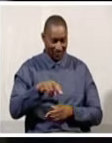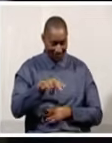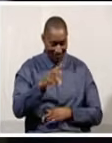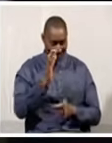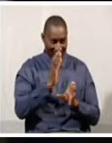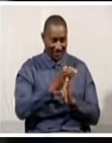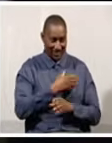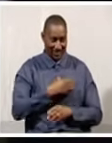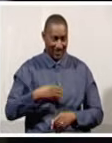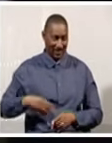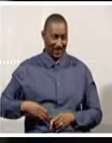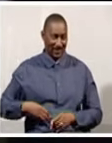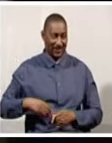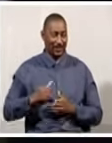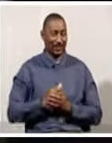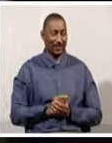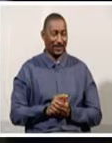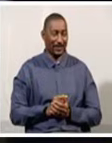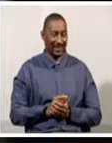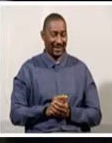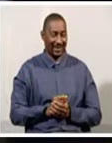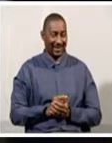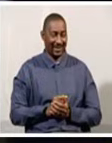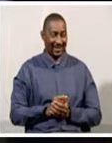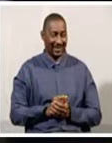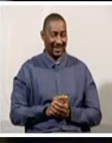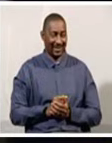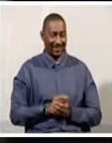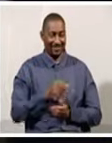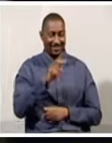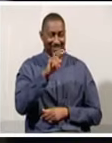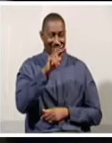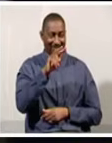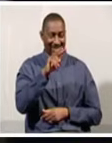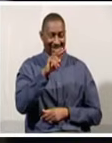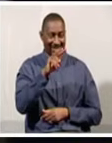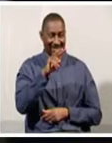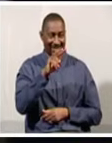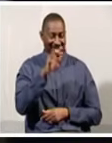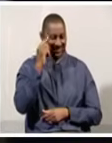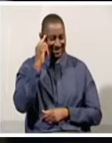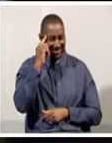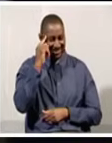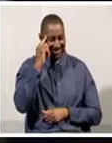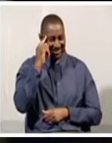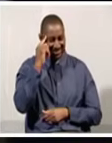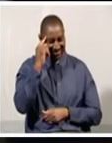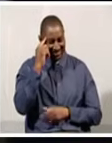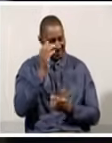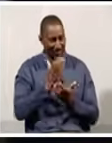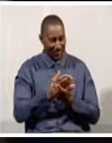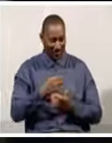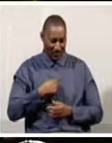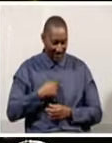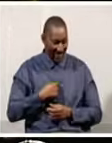in one of the pictures that I even posted on my social media, I am looking at him like this because I'm really trying to fathom, is this really the president